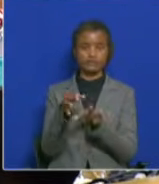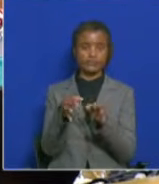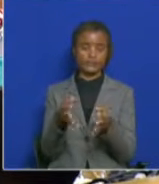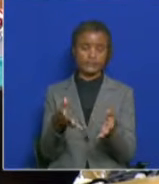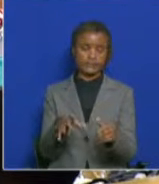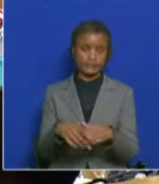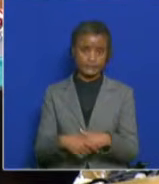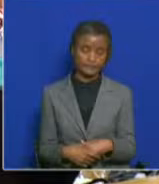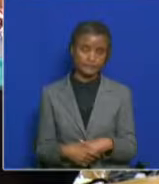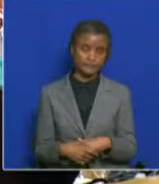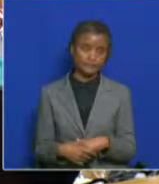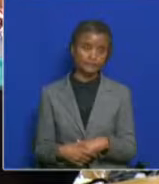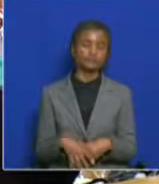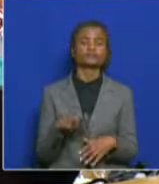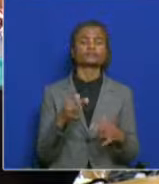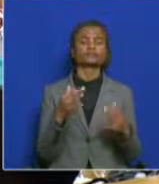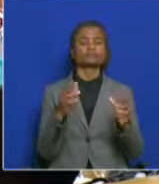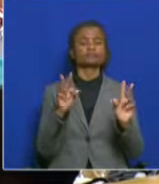If you